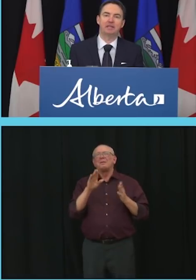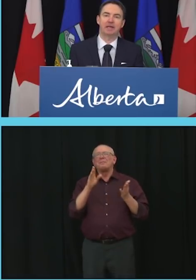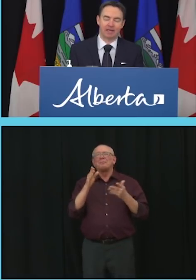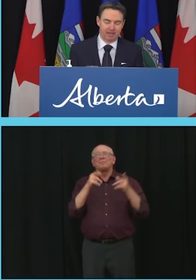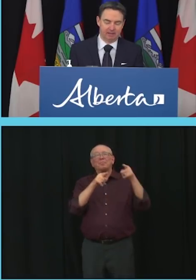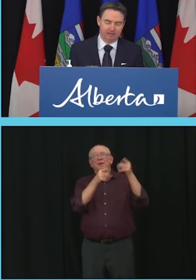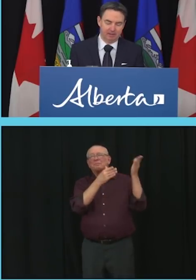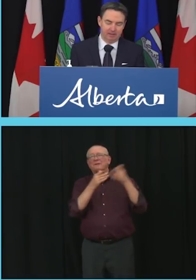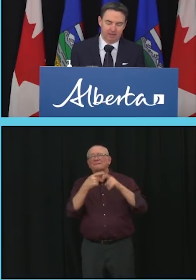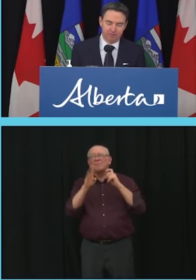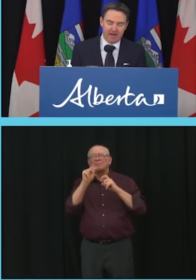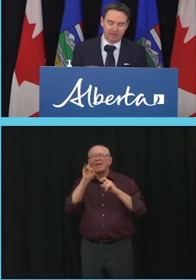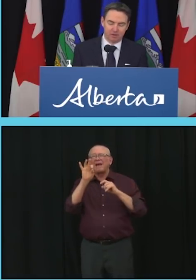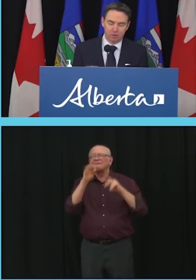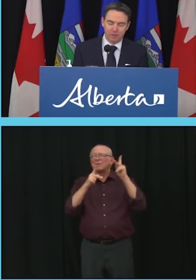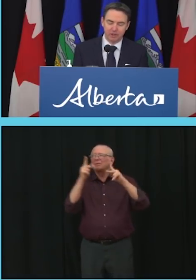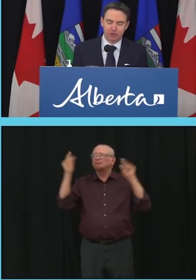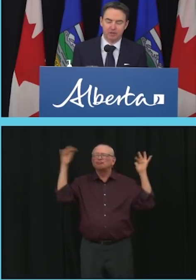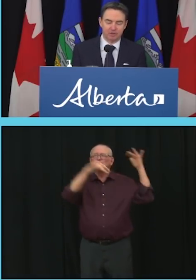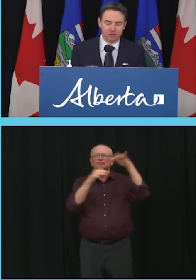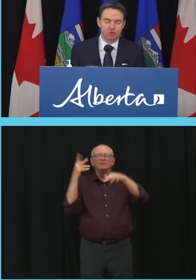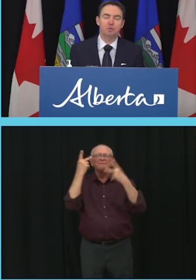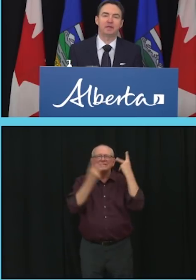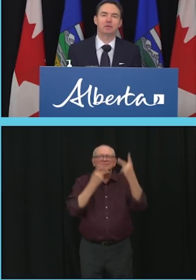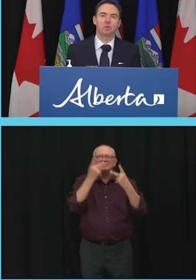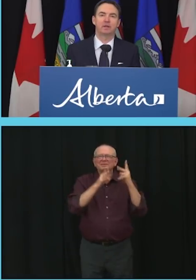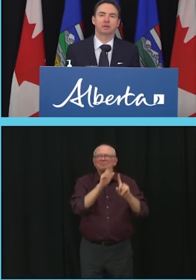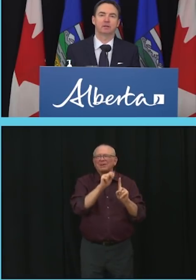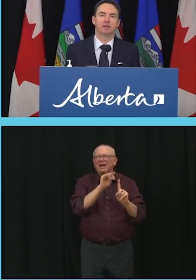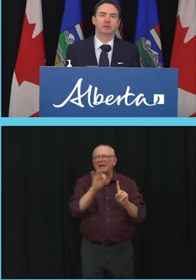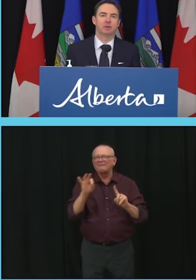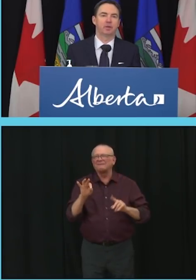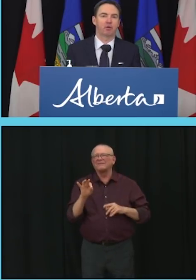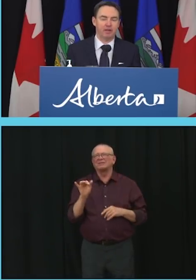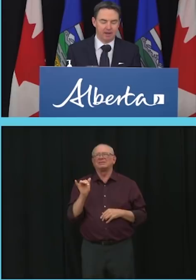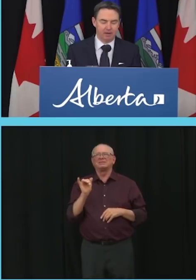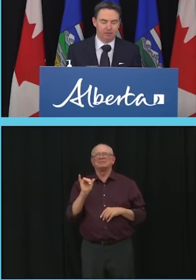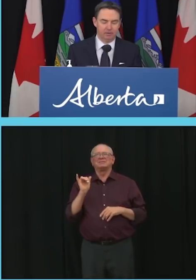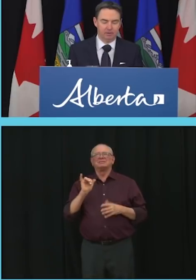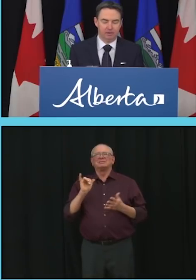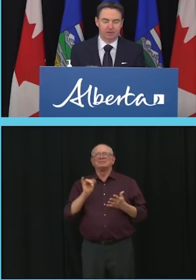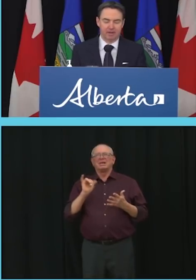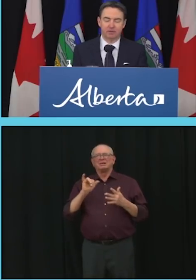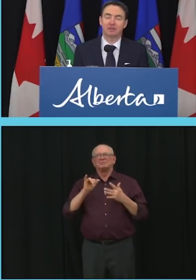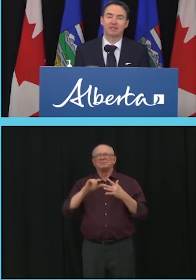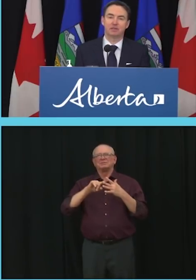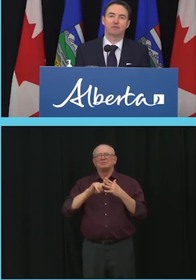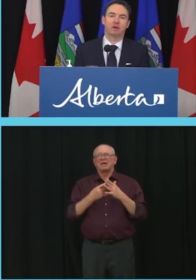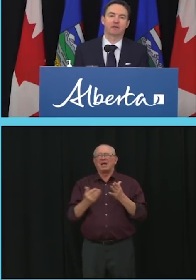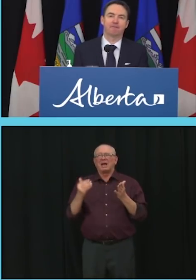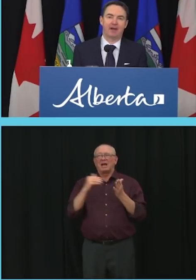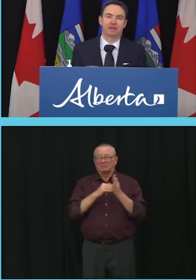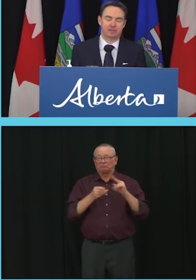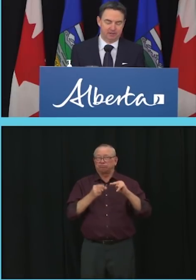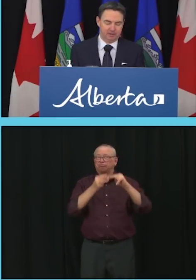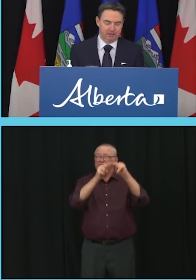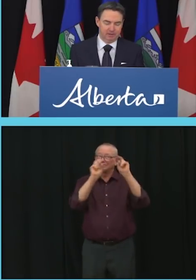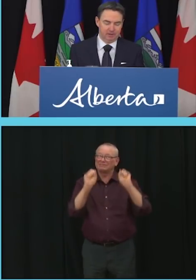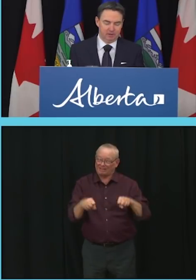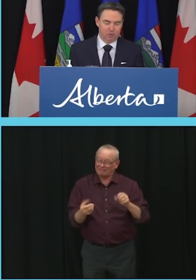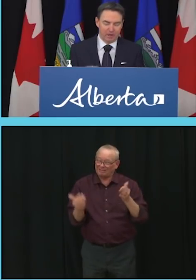come in again. In fact, we should assume it will. But right now, the level is falling